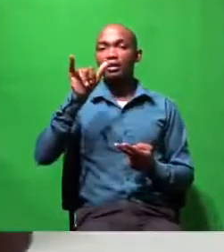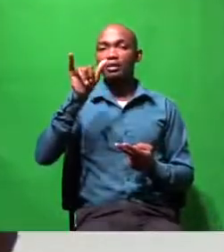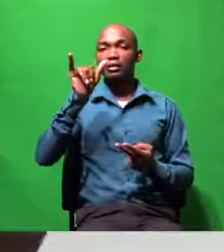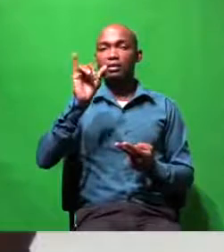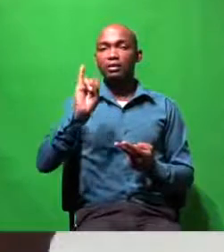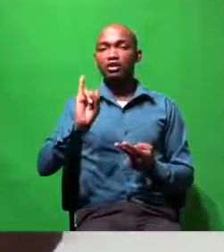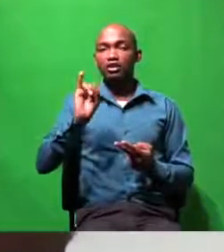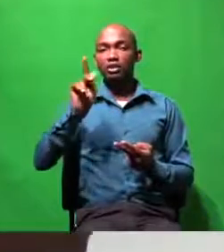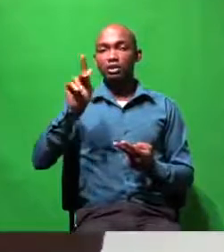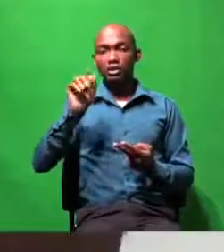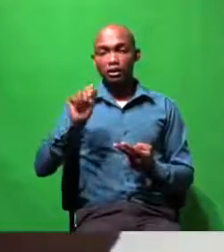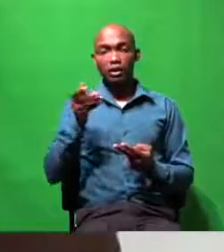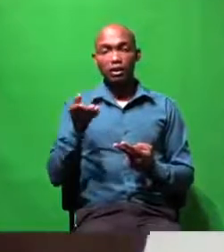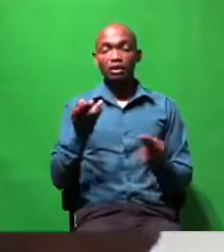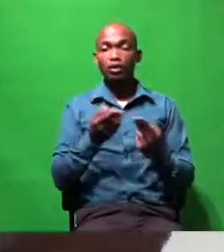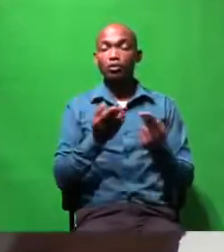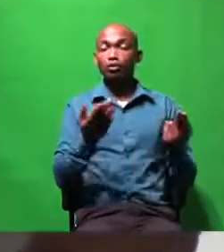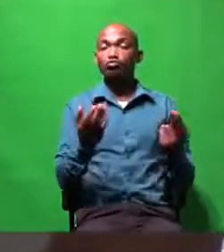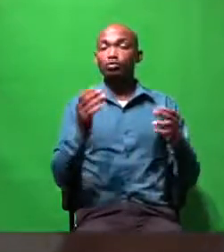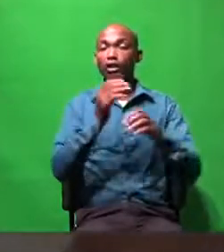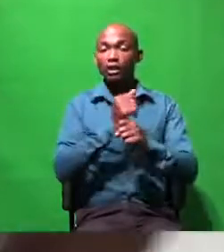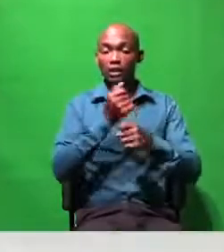Also this is available in Tanzania.